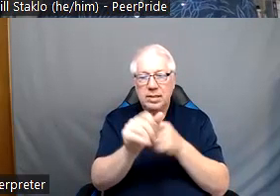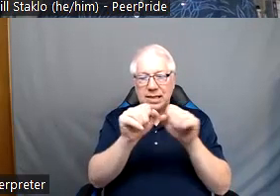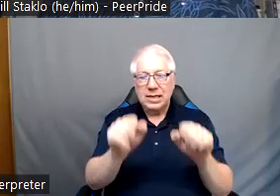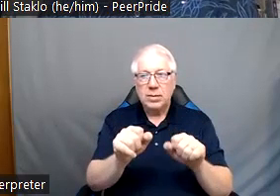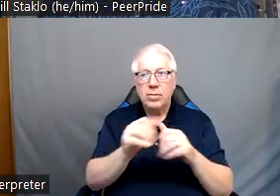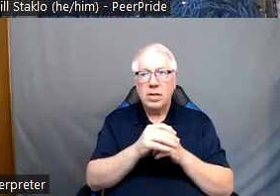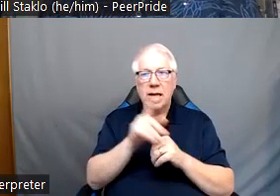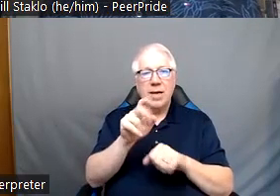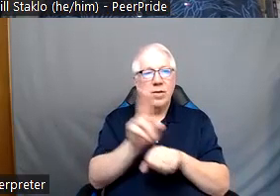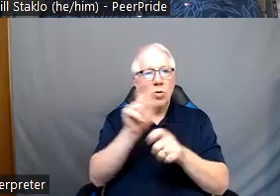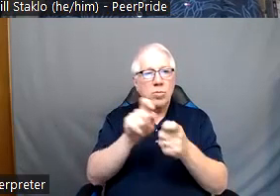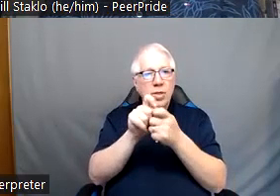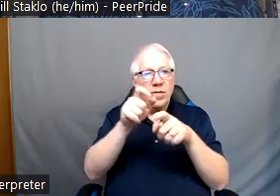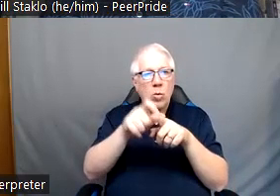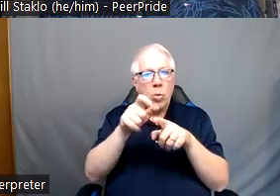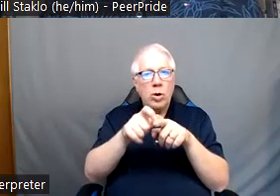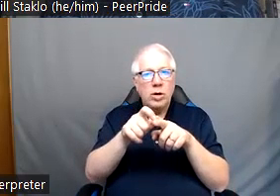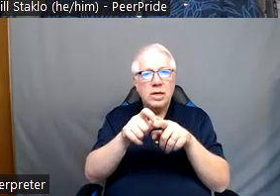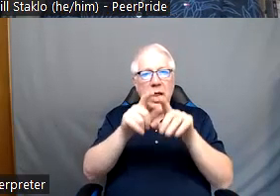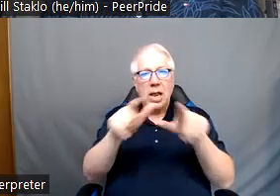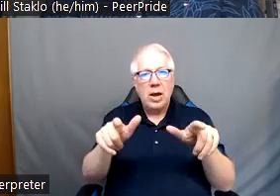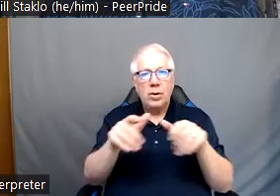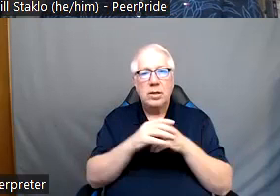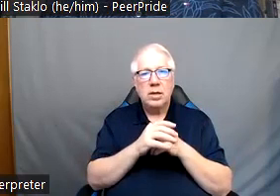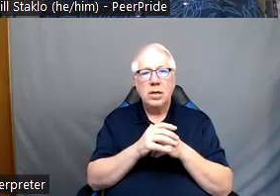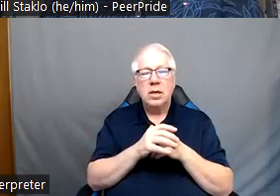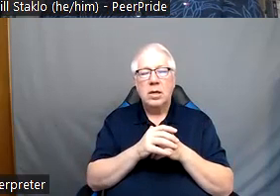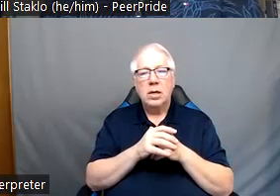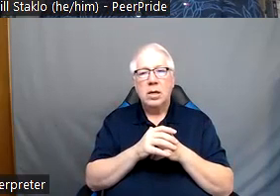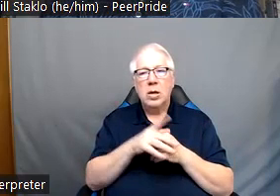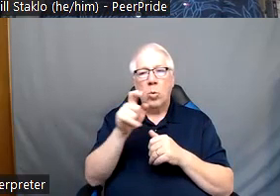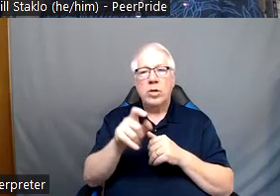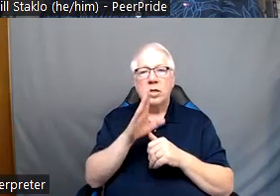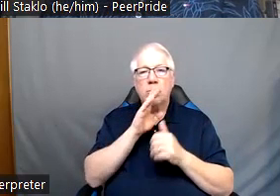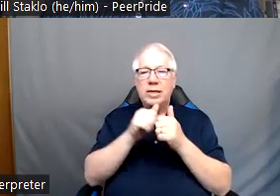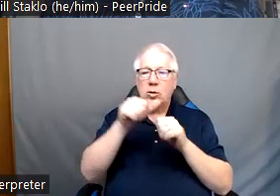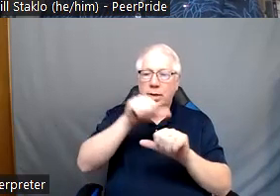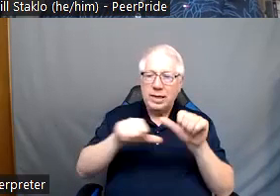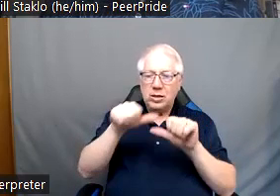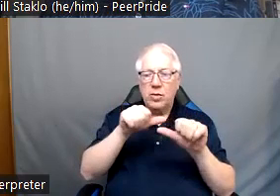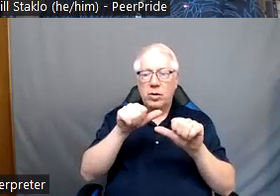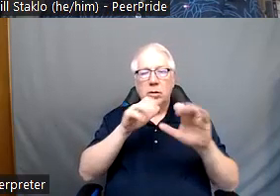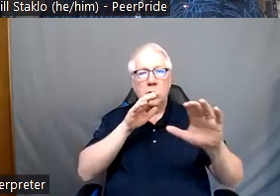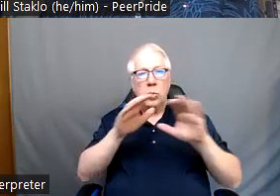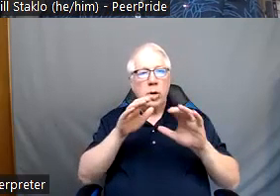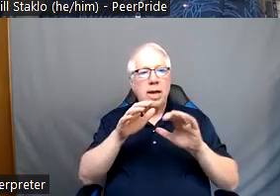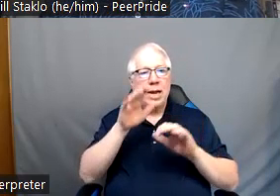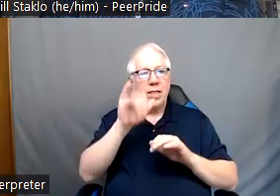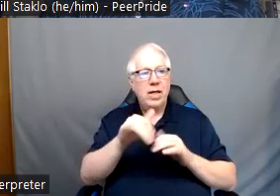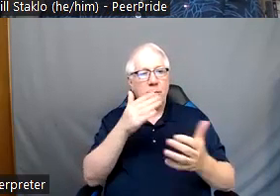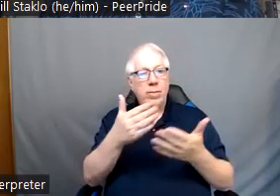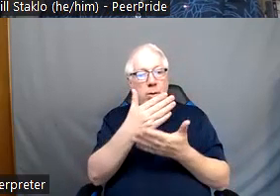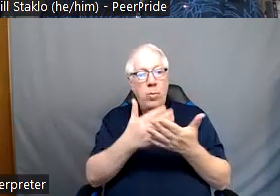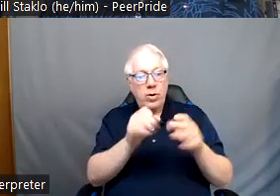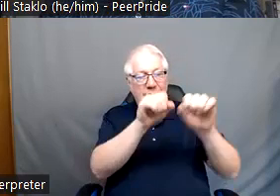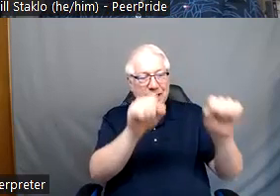have to use specific words and language, that we can at least speak to each other and communicate that is maybe part of the